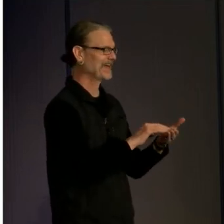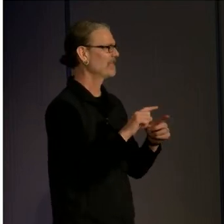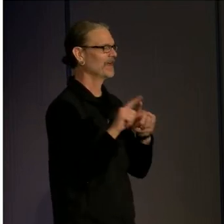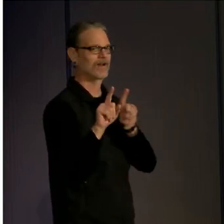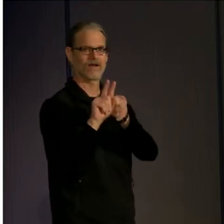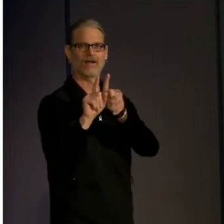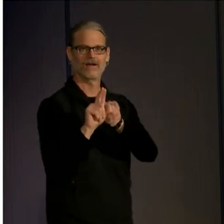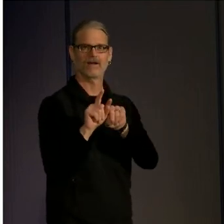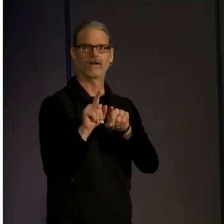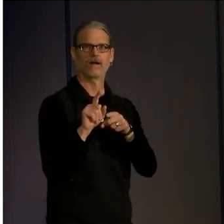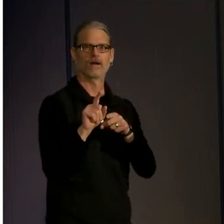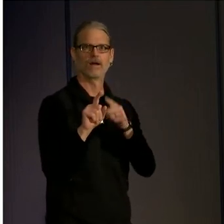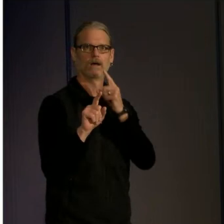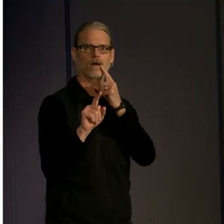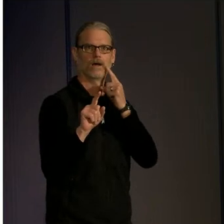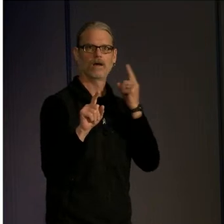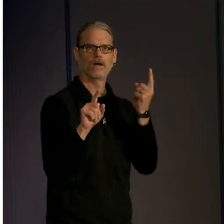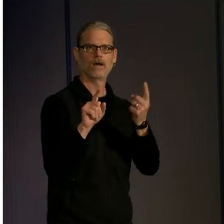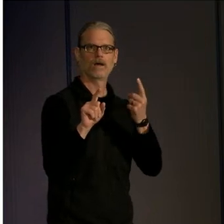not too bad.